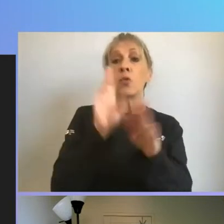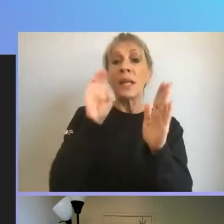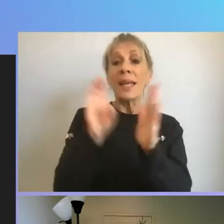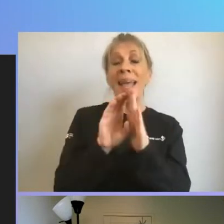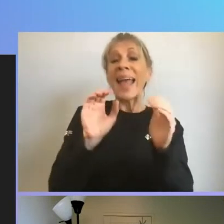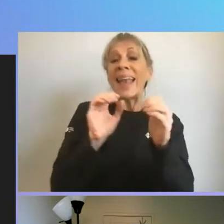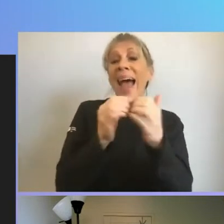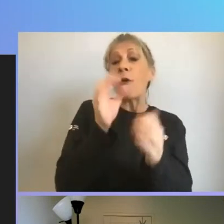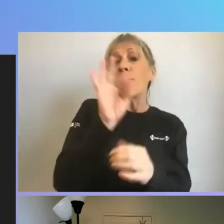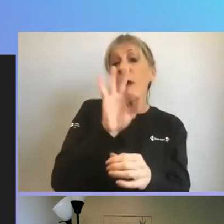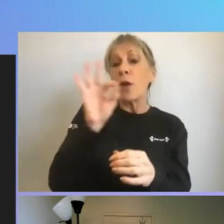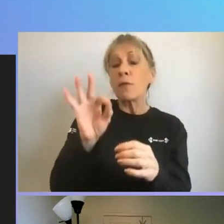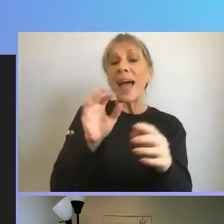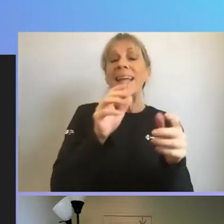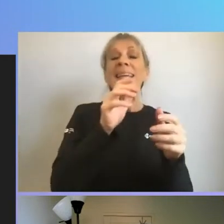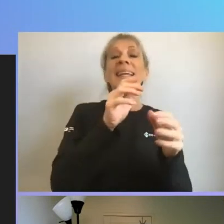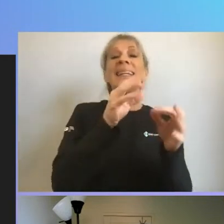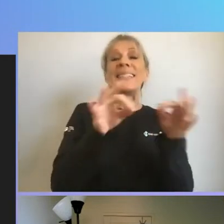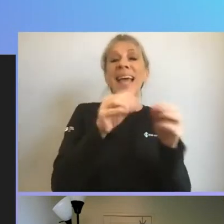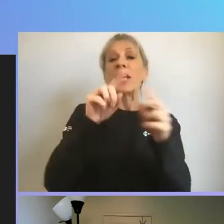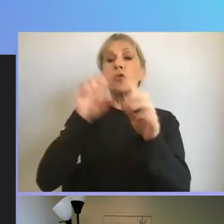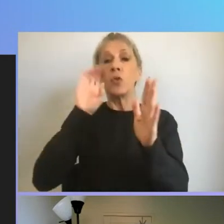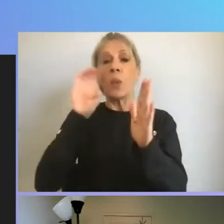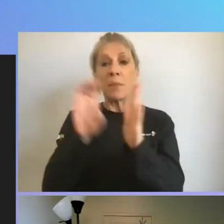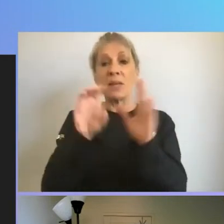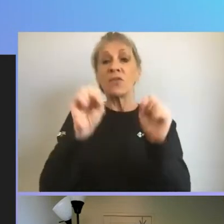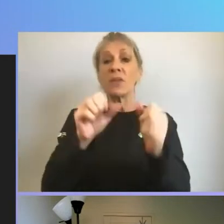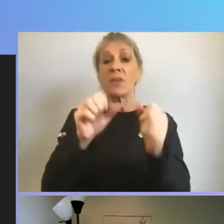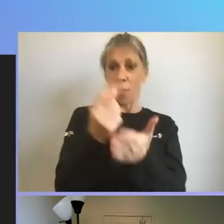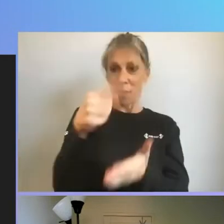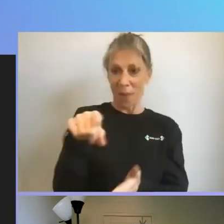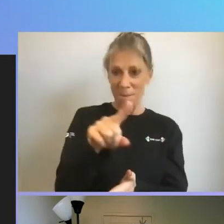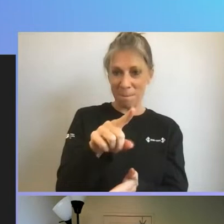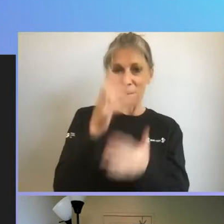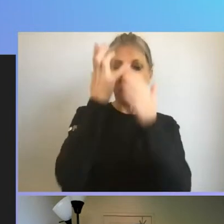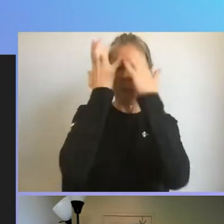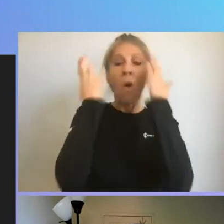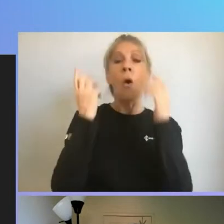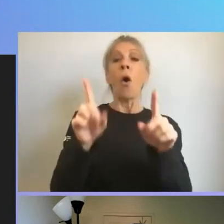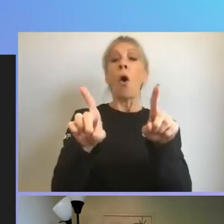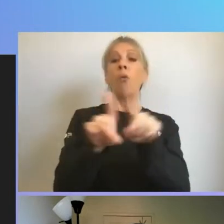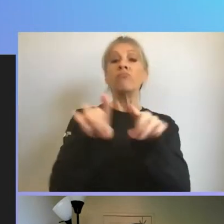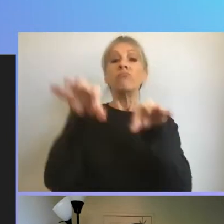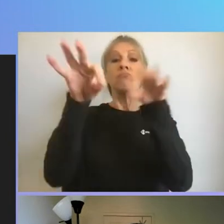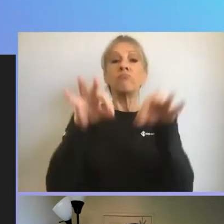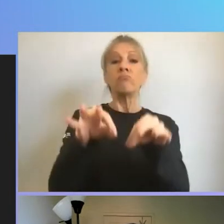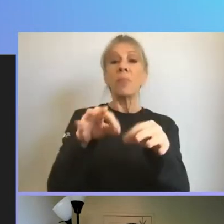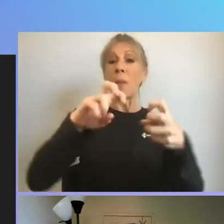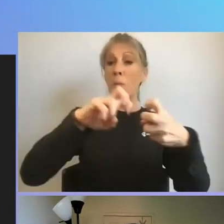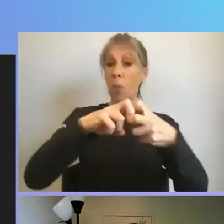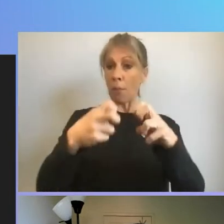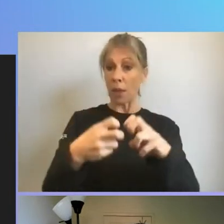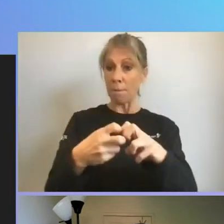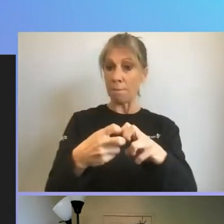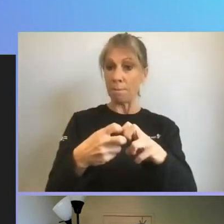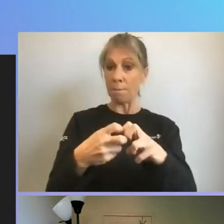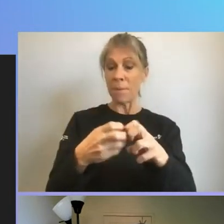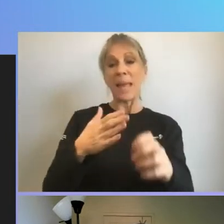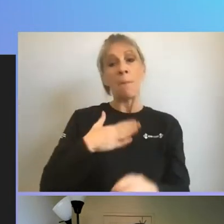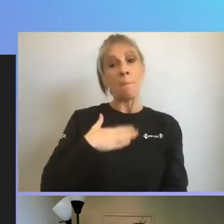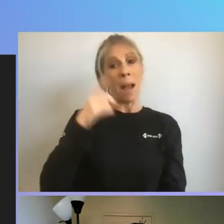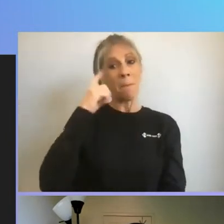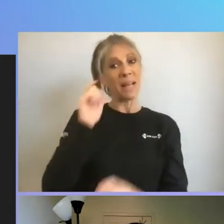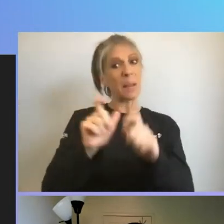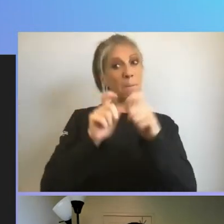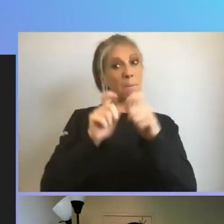text to image can help them. We'll also go over the problem, which in my mind is a major